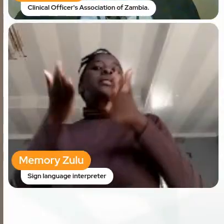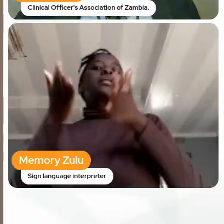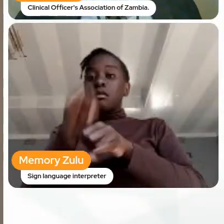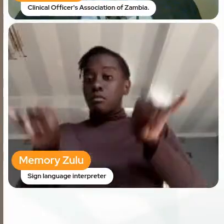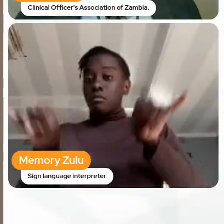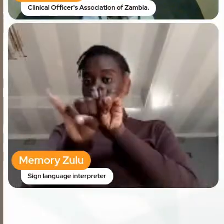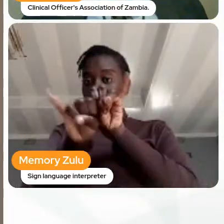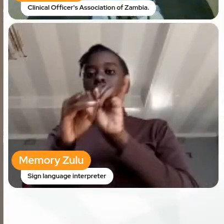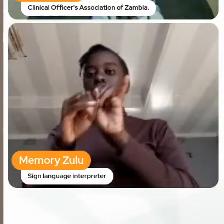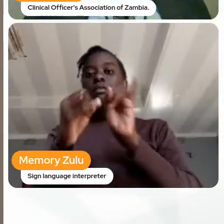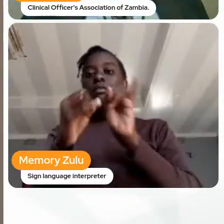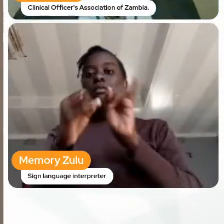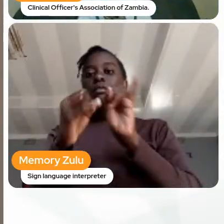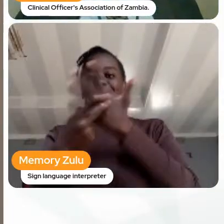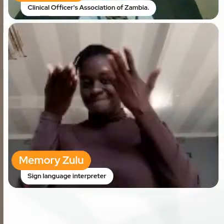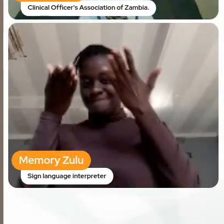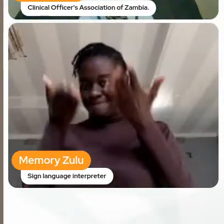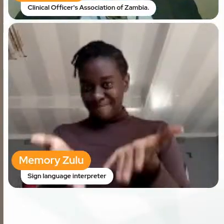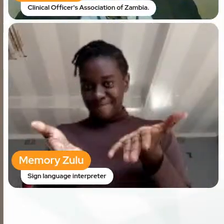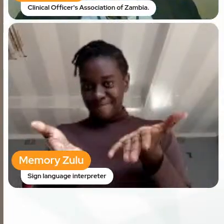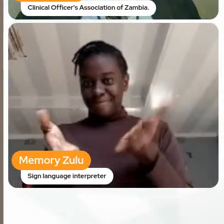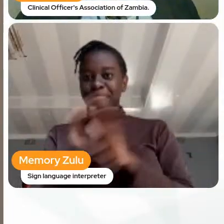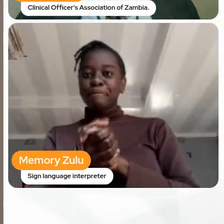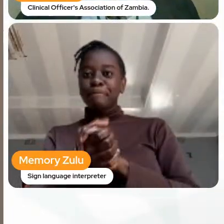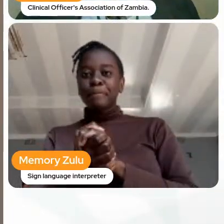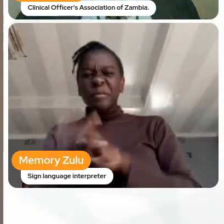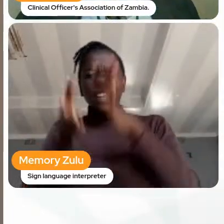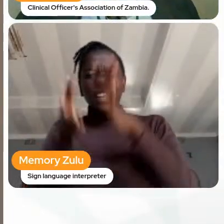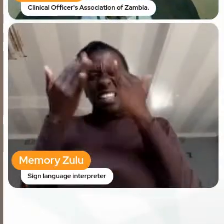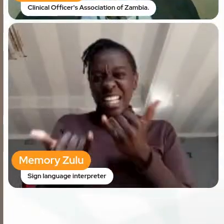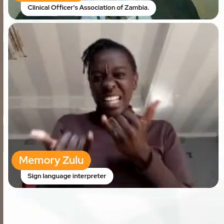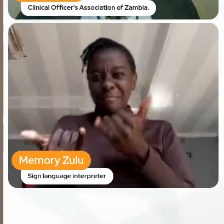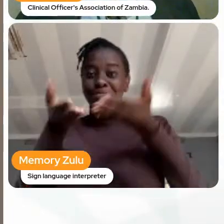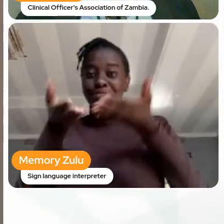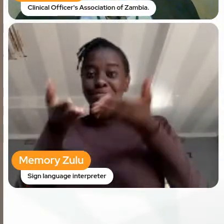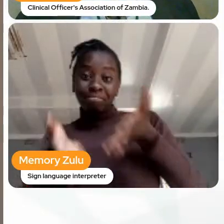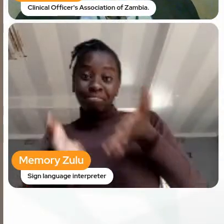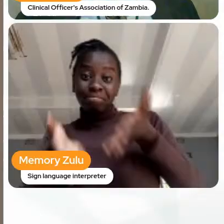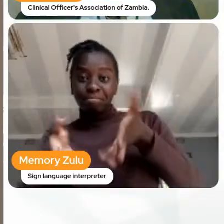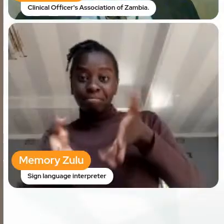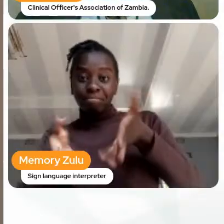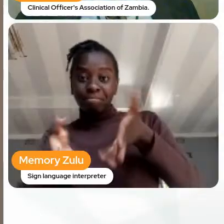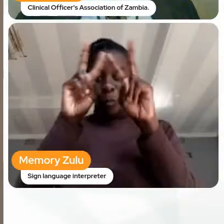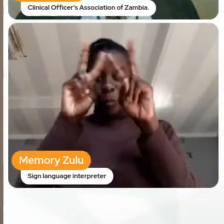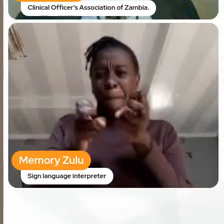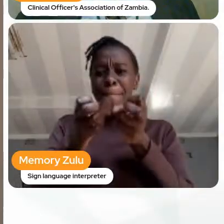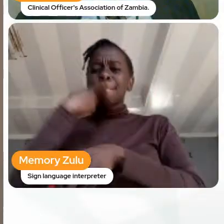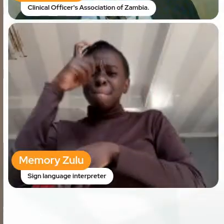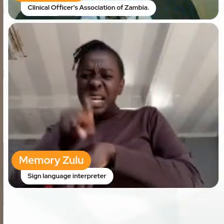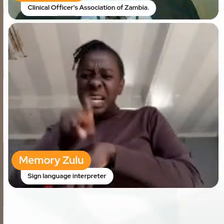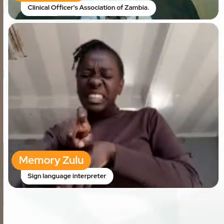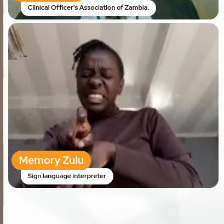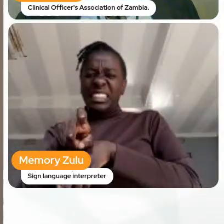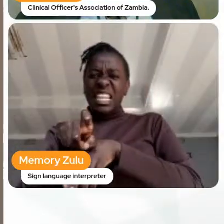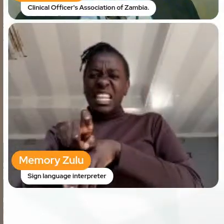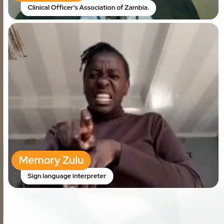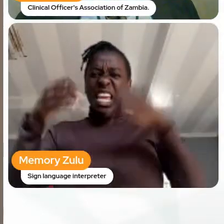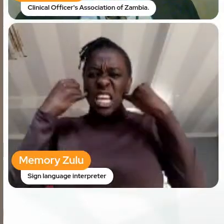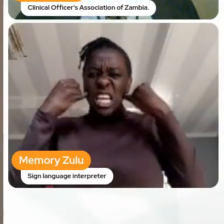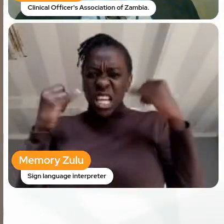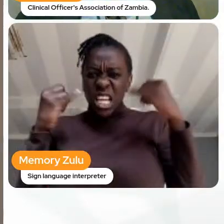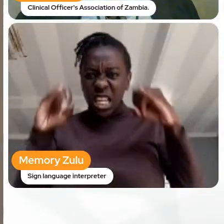informed, stay protected, understanding the difference between an STI and a